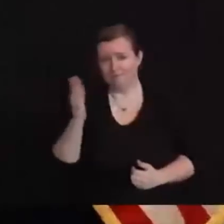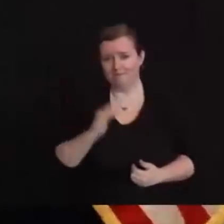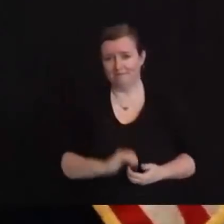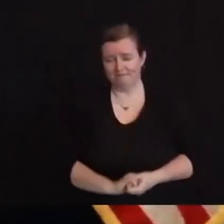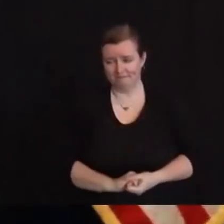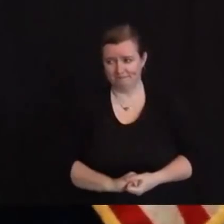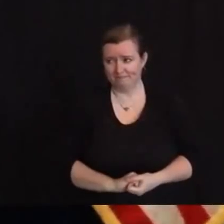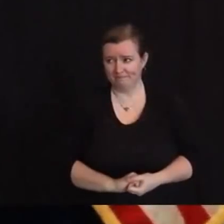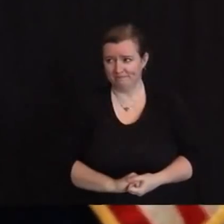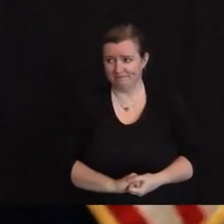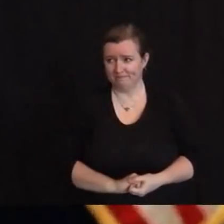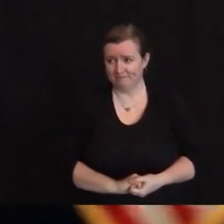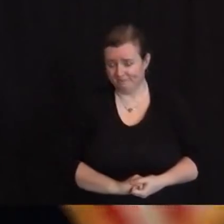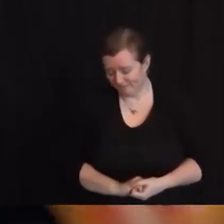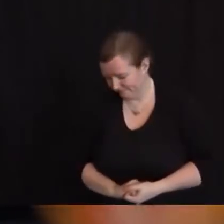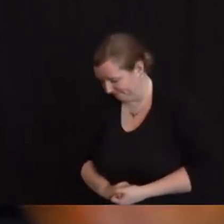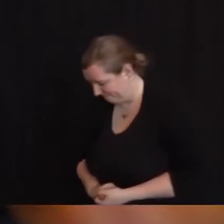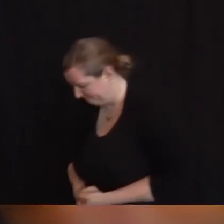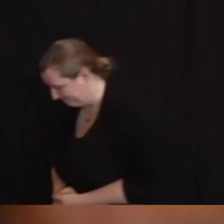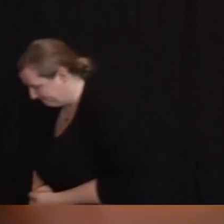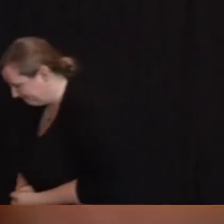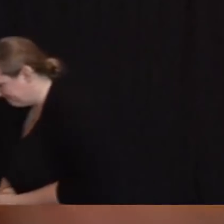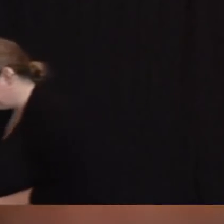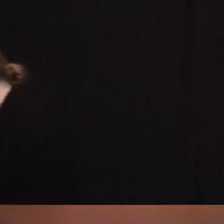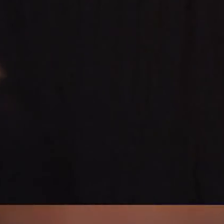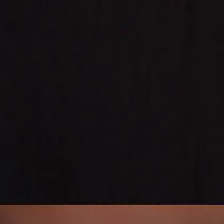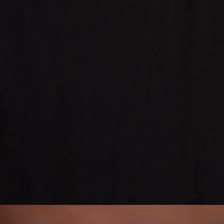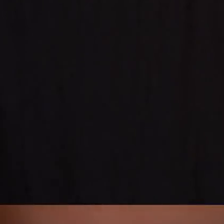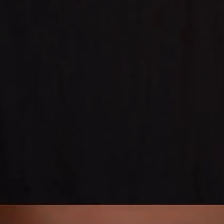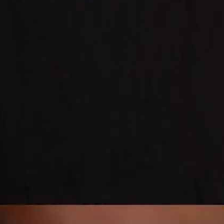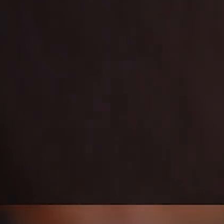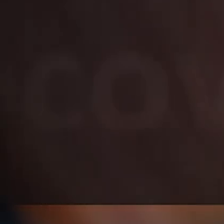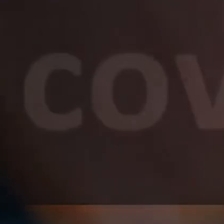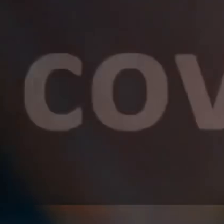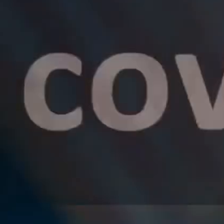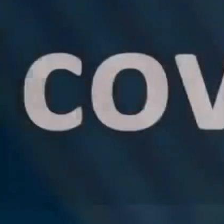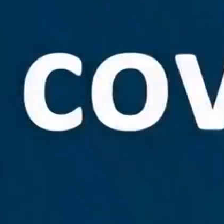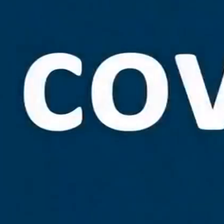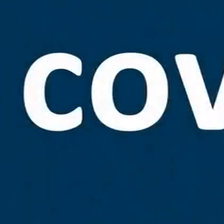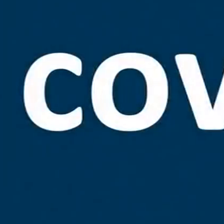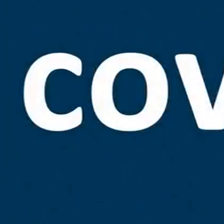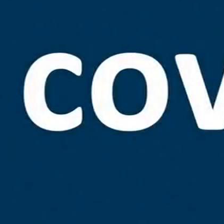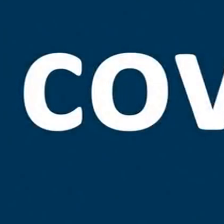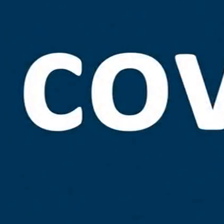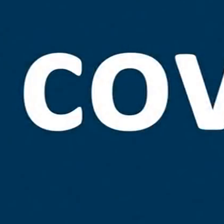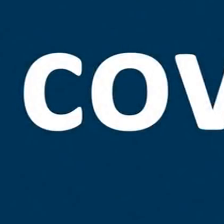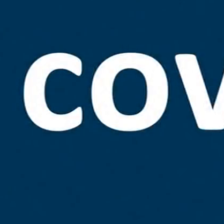Thanks, Tina.